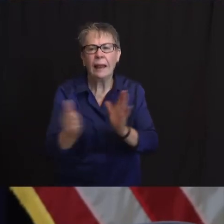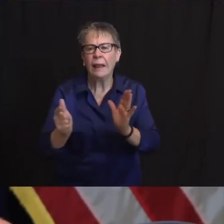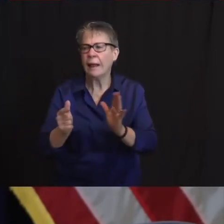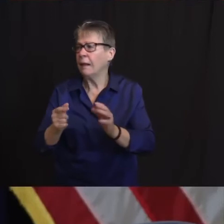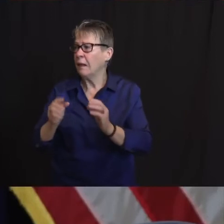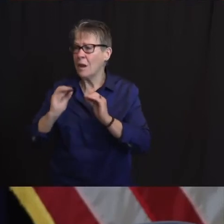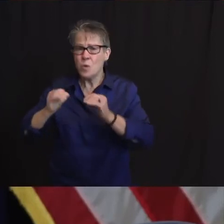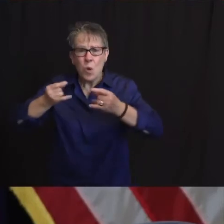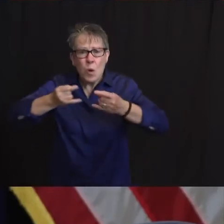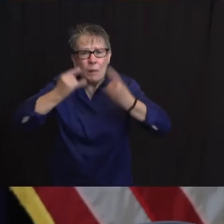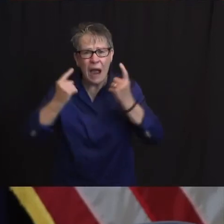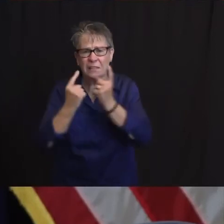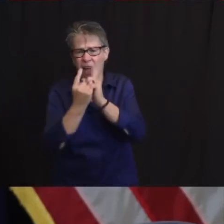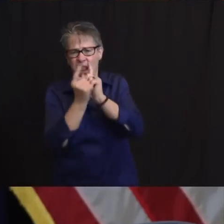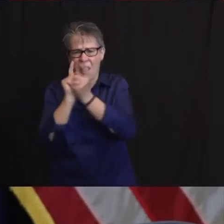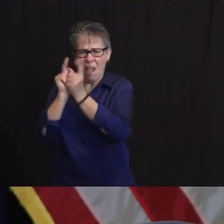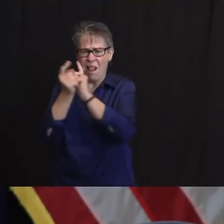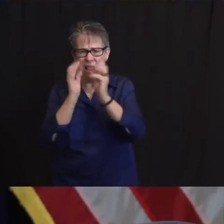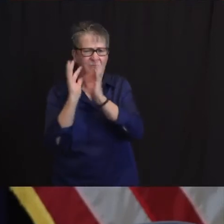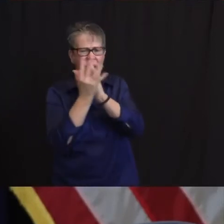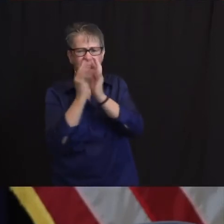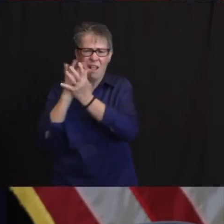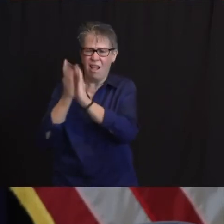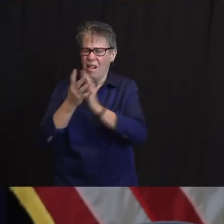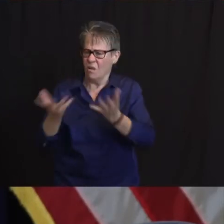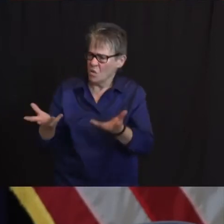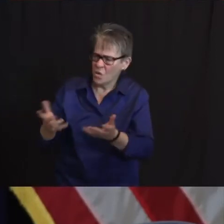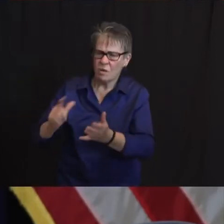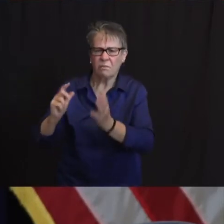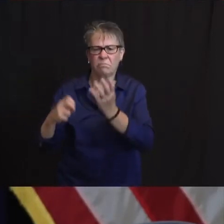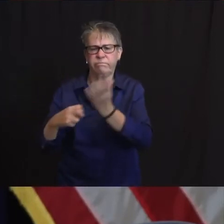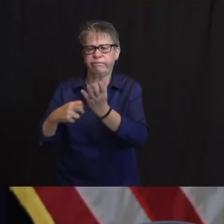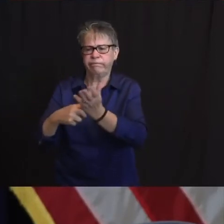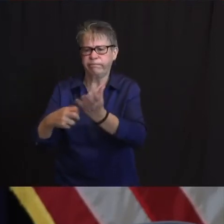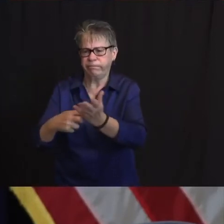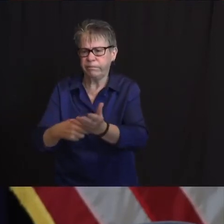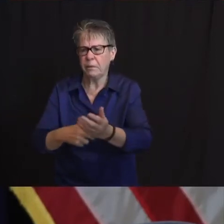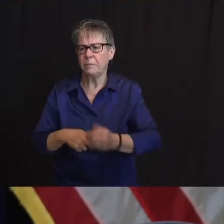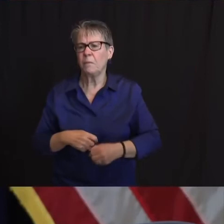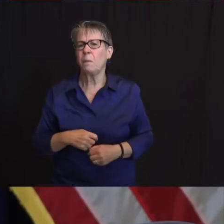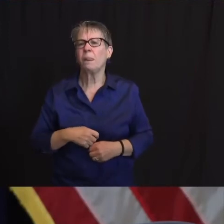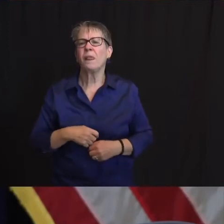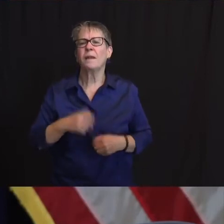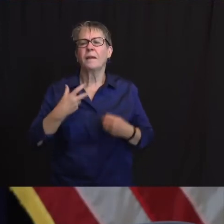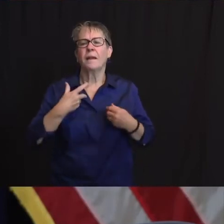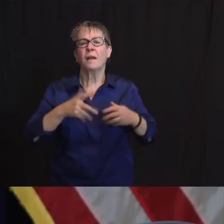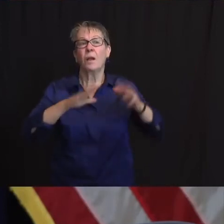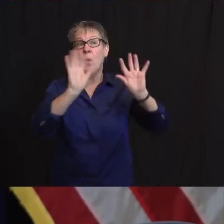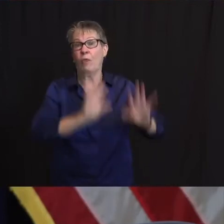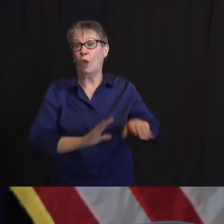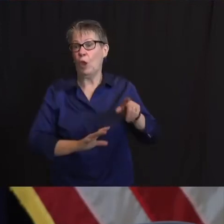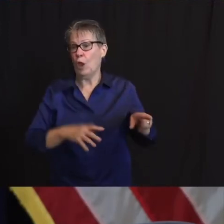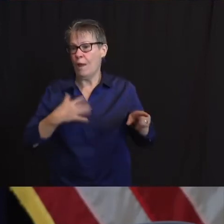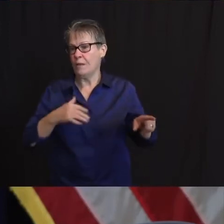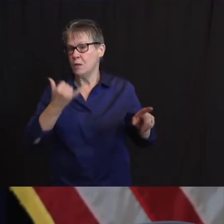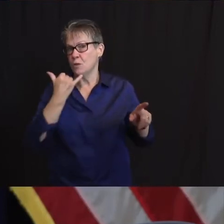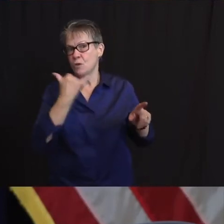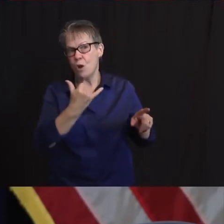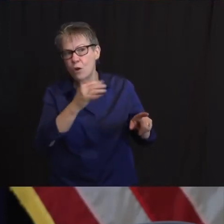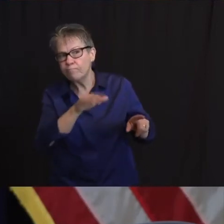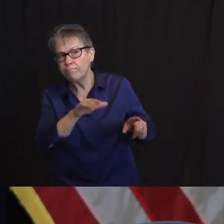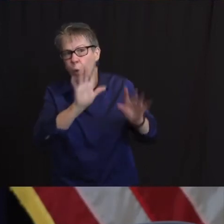to the weather, we are watching that. I do have a call this afternoon with the National Weather Service. It looks like a southwest part of the state starting